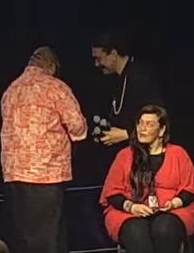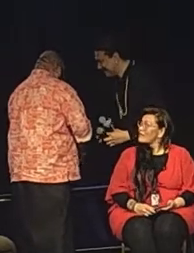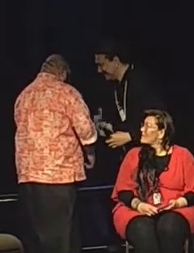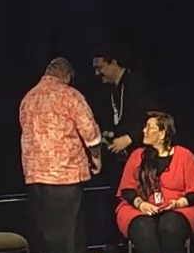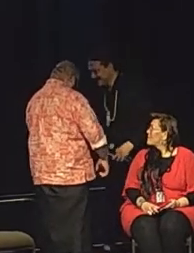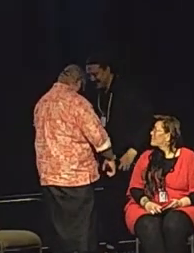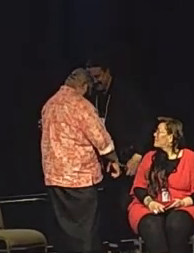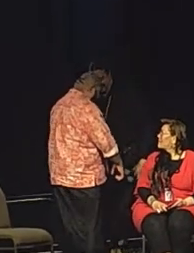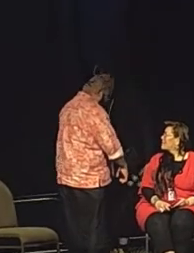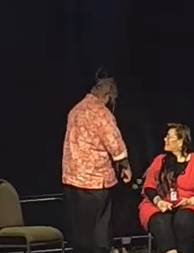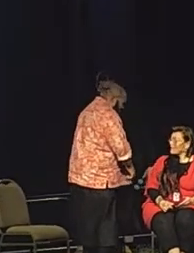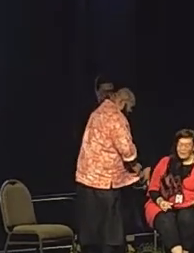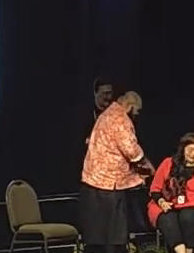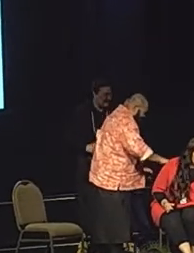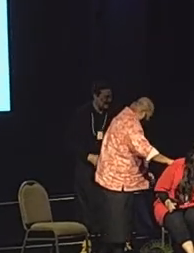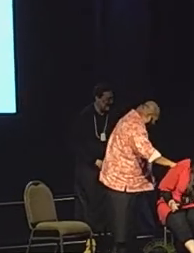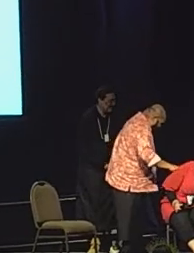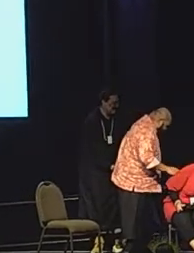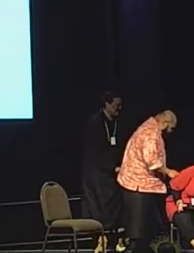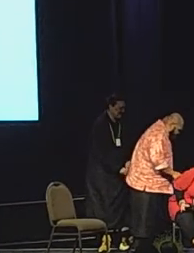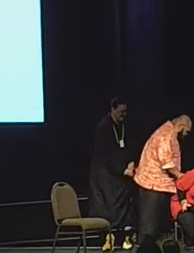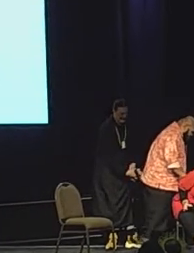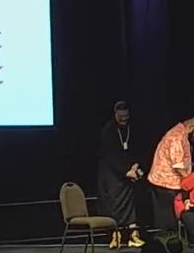love again